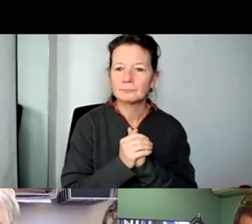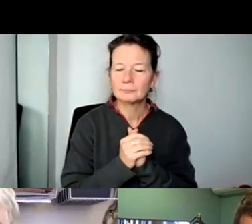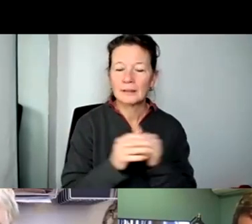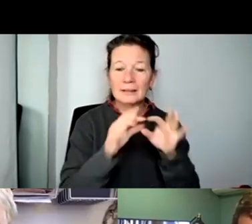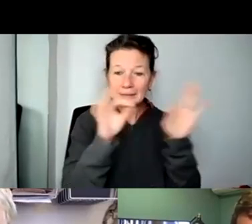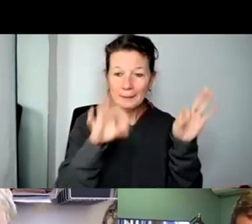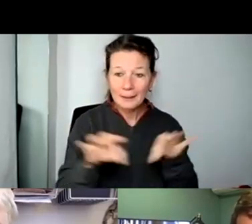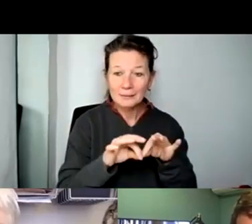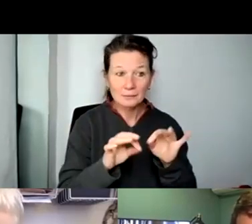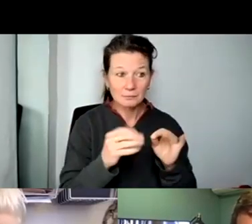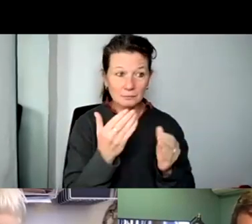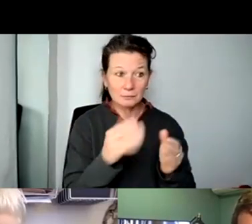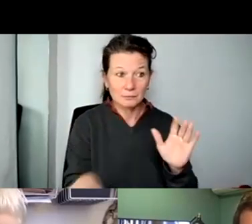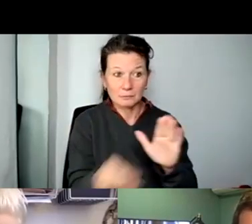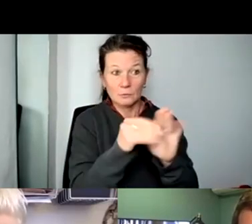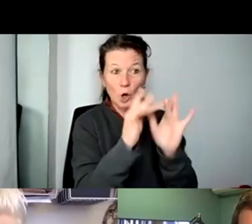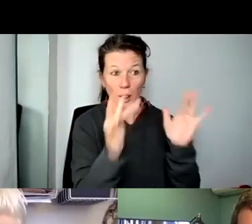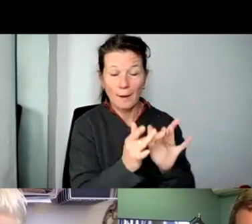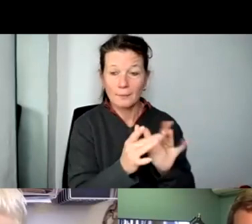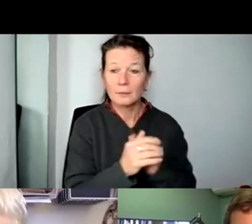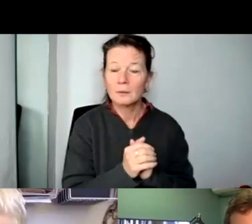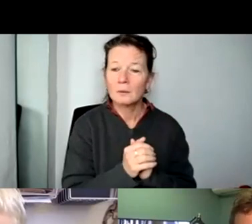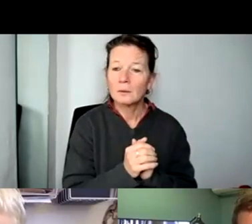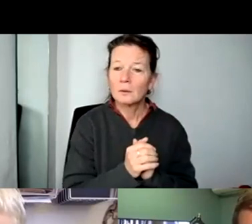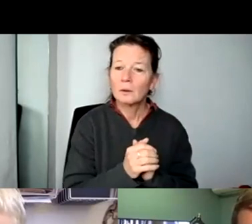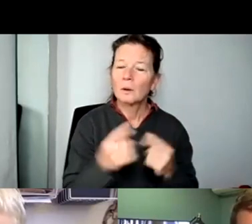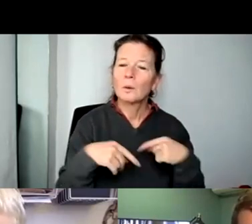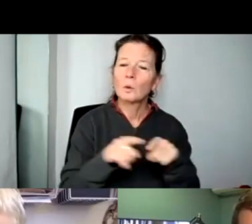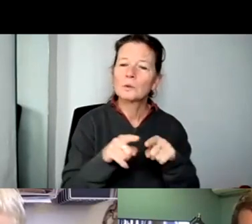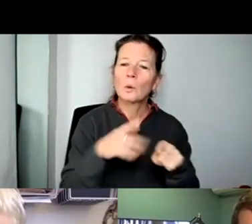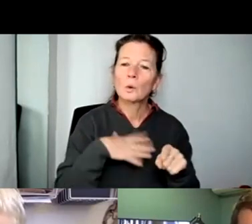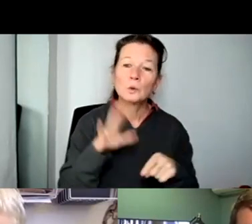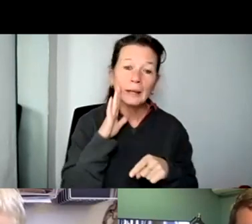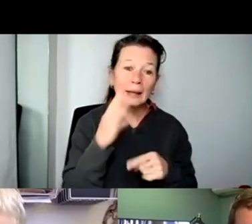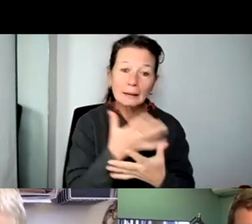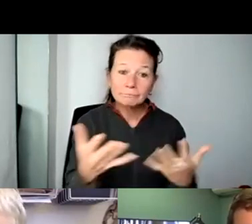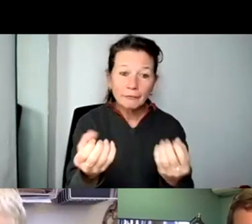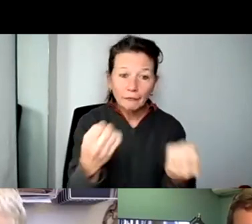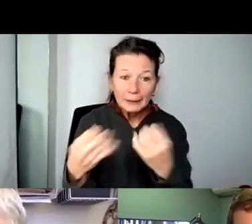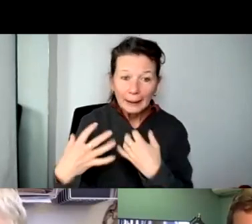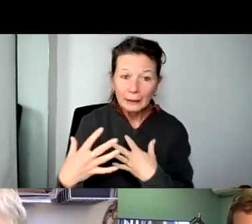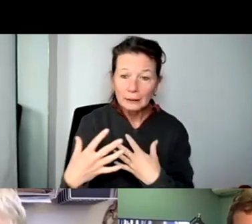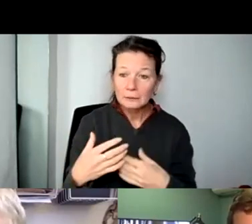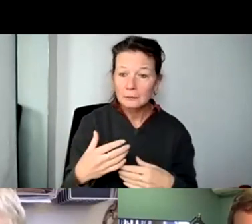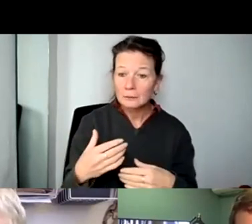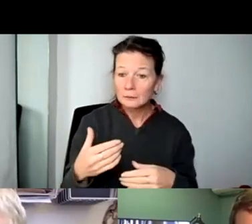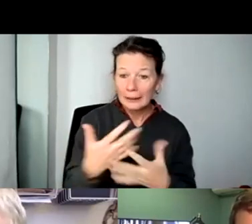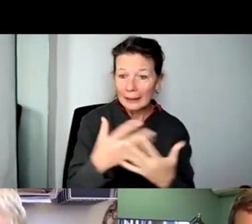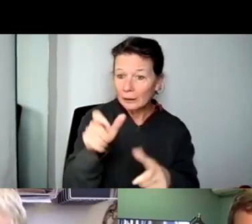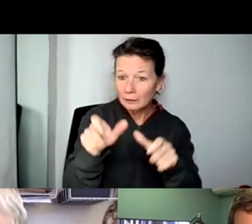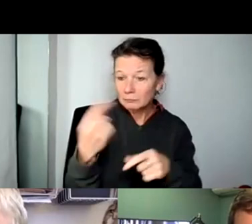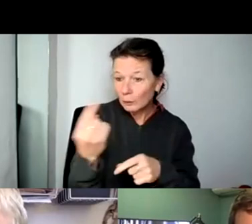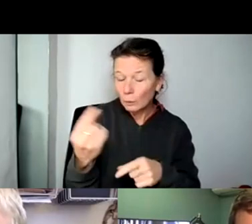now, and we also really want to hear feedback from members using it as well. So